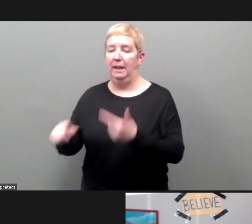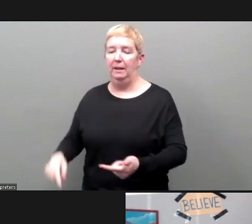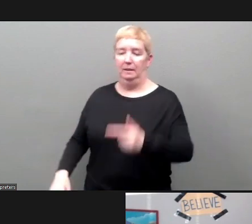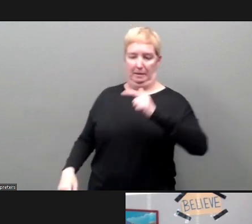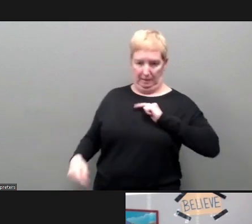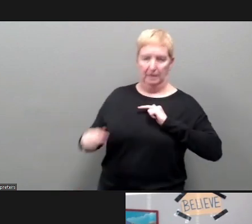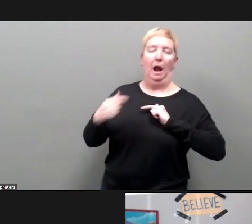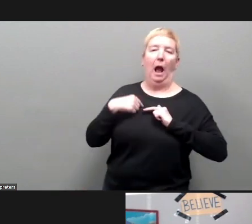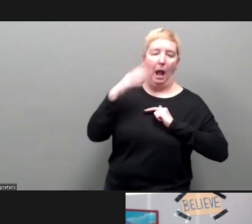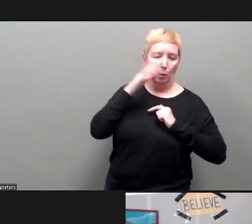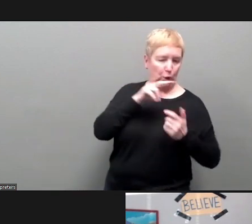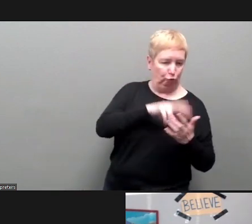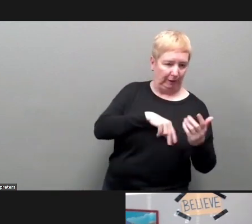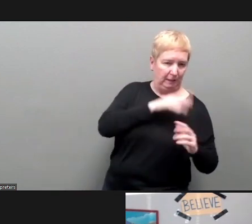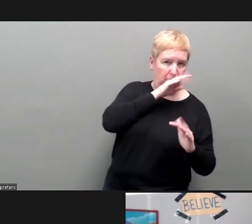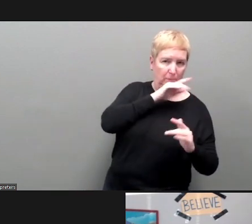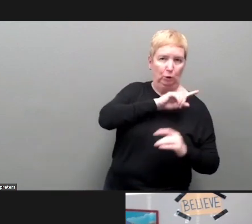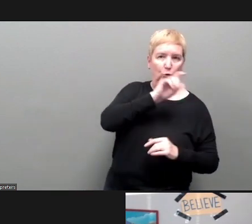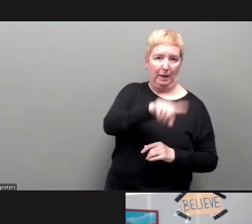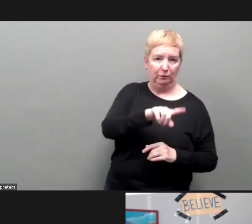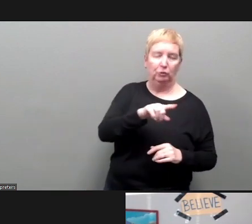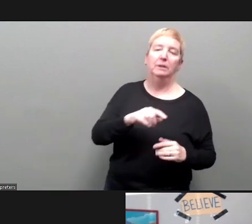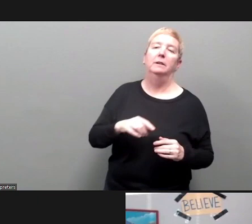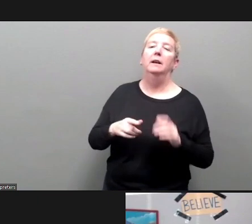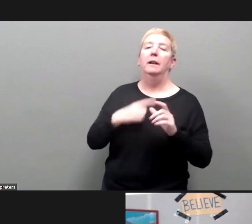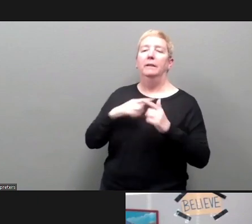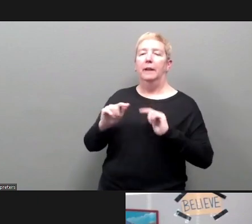McKee. Spencer, you are unmuted.